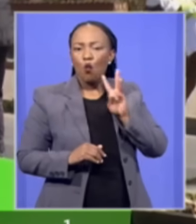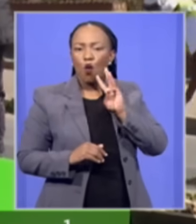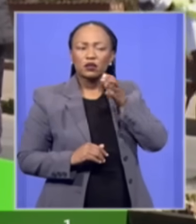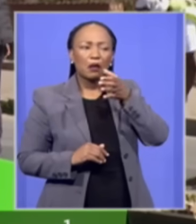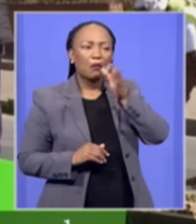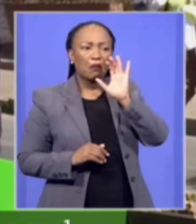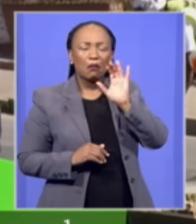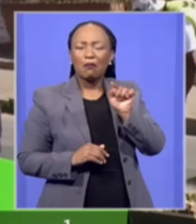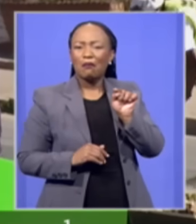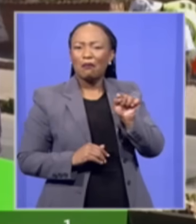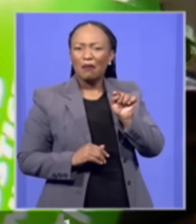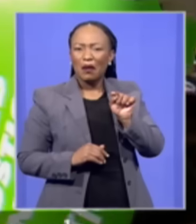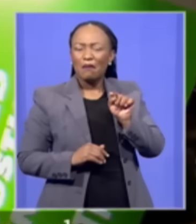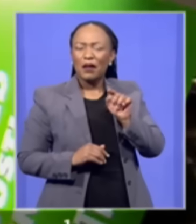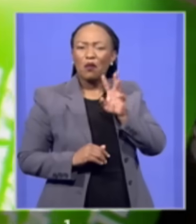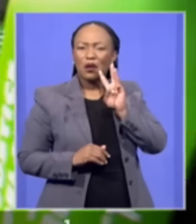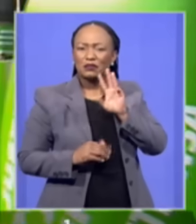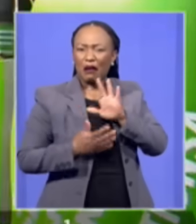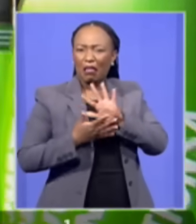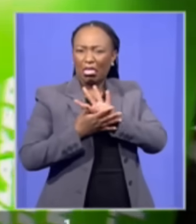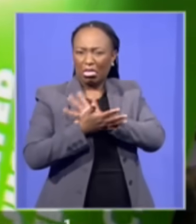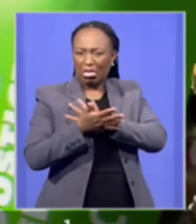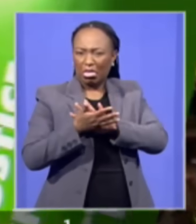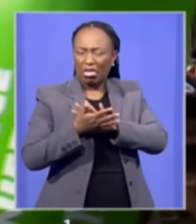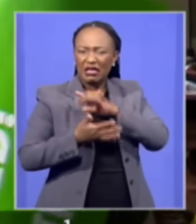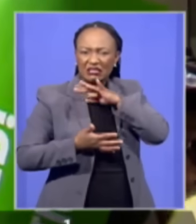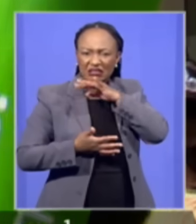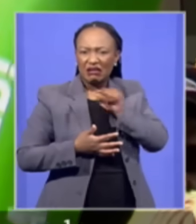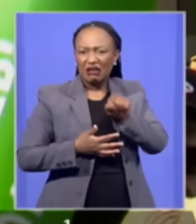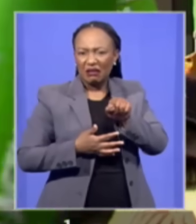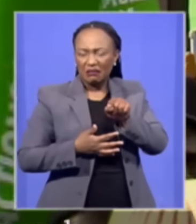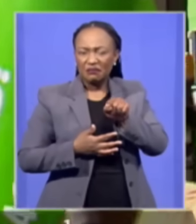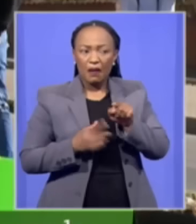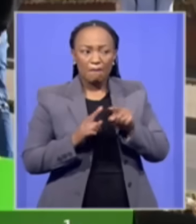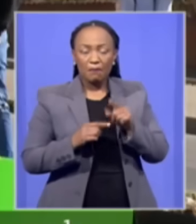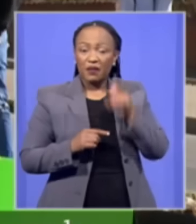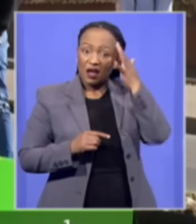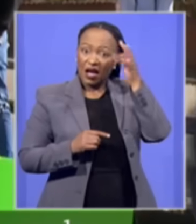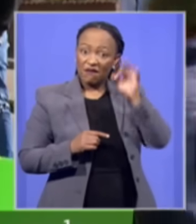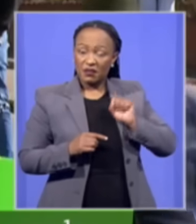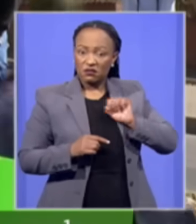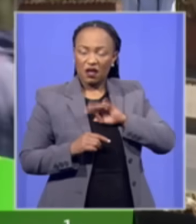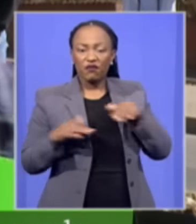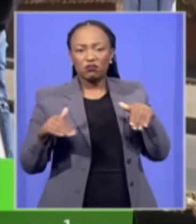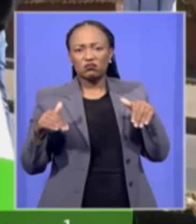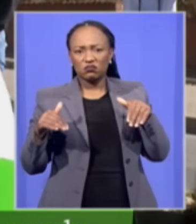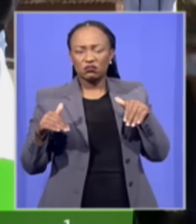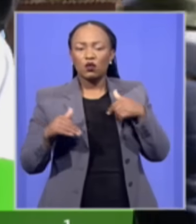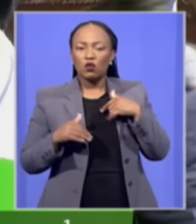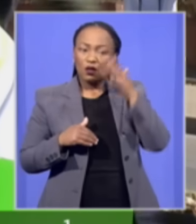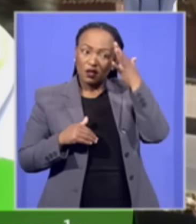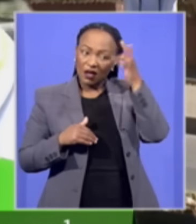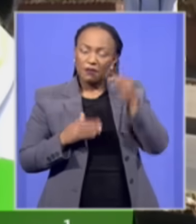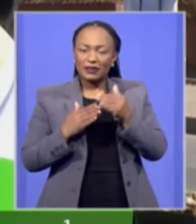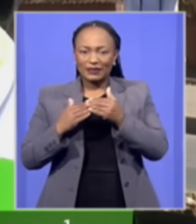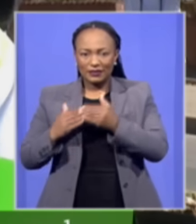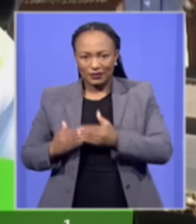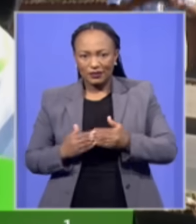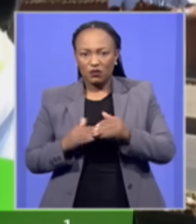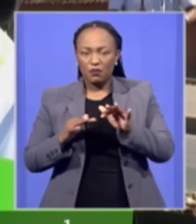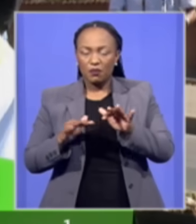officials sat on their hands. We believe in local government that cares, that treats every community with dignity and